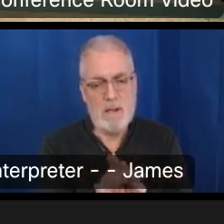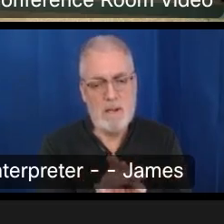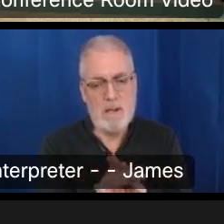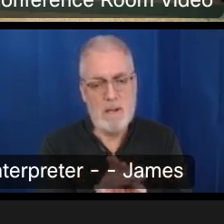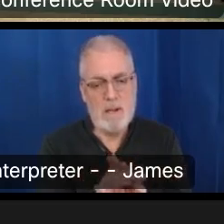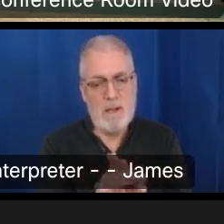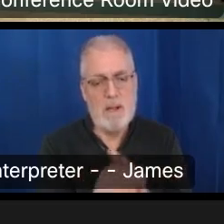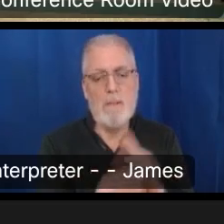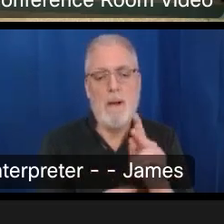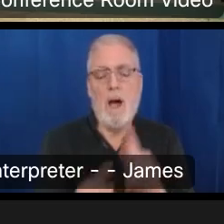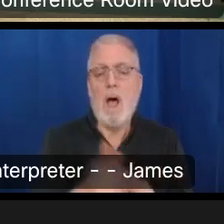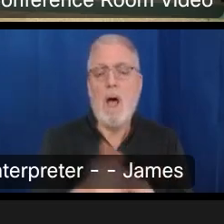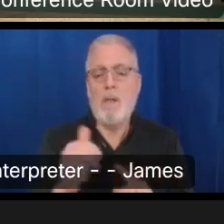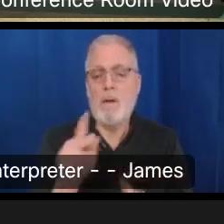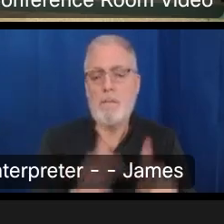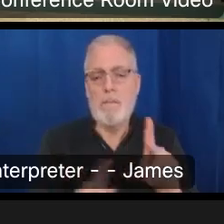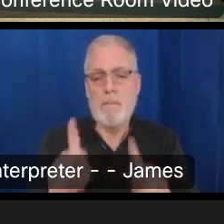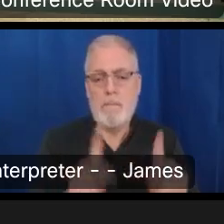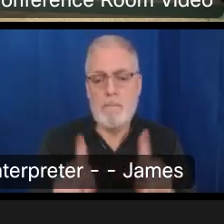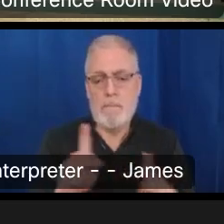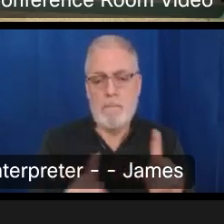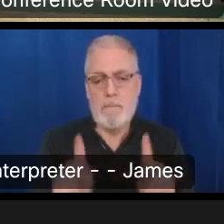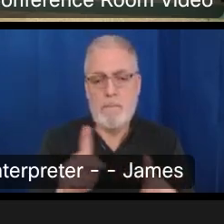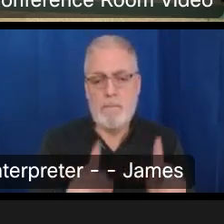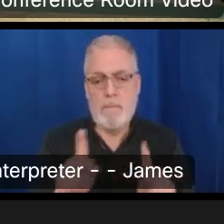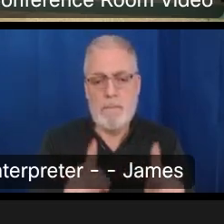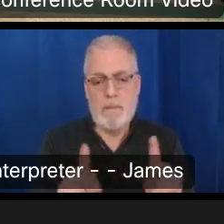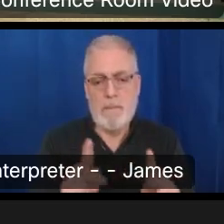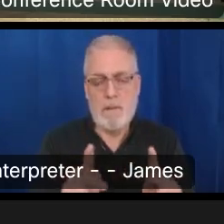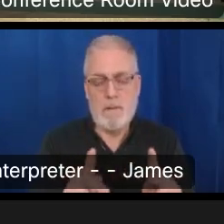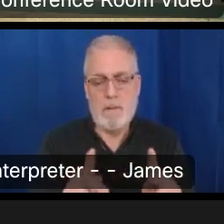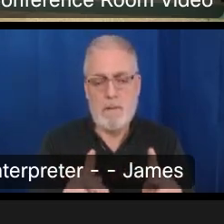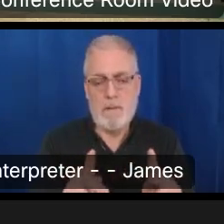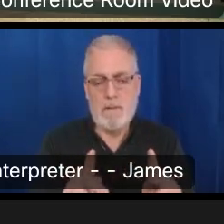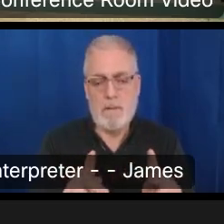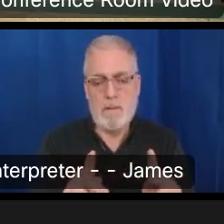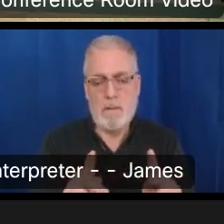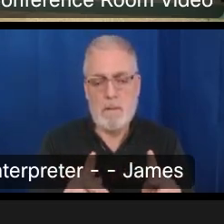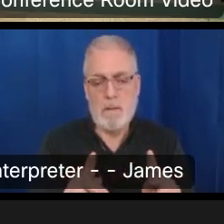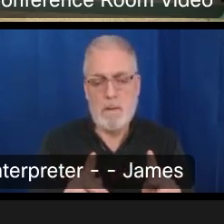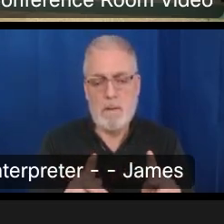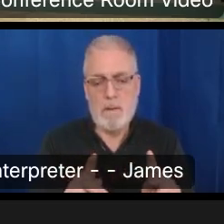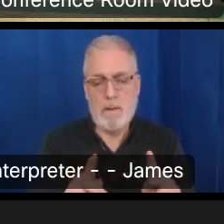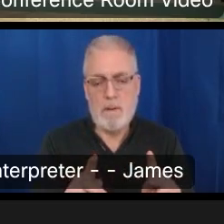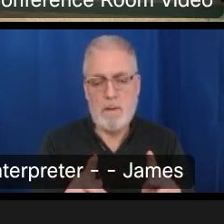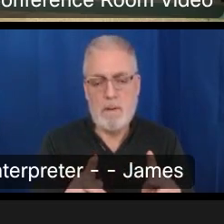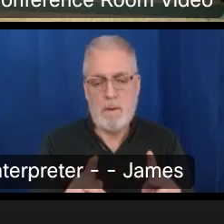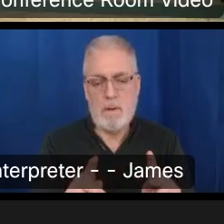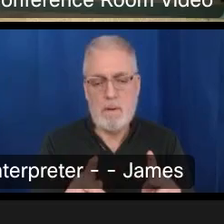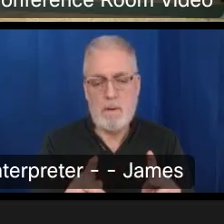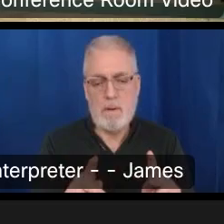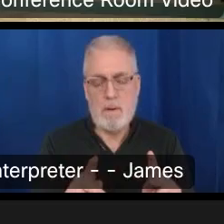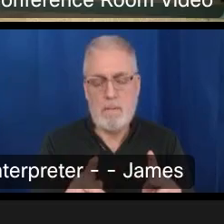that these young adults have someone to look to as a guide. So,